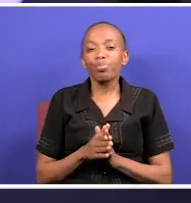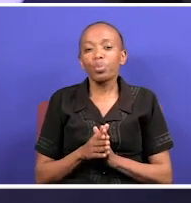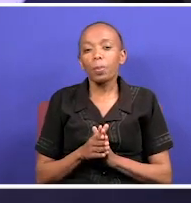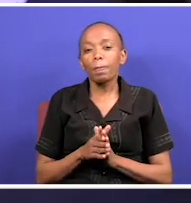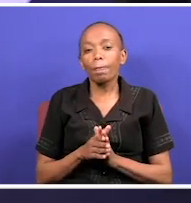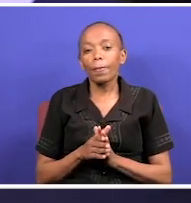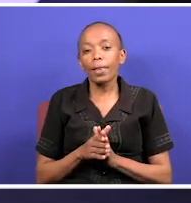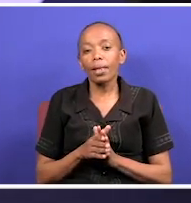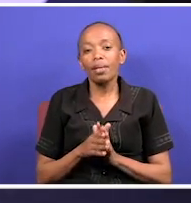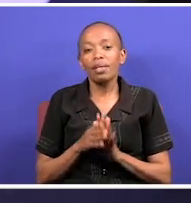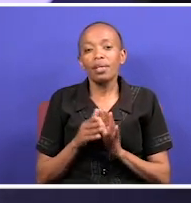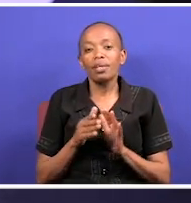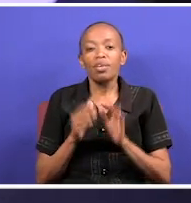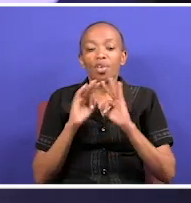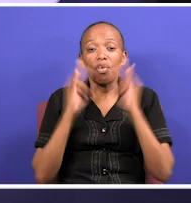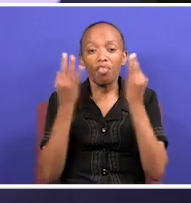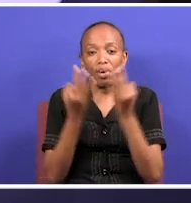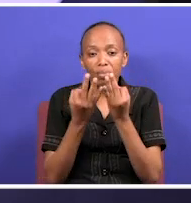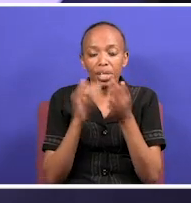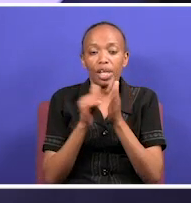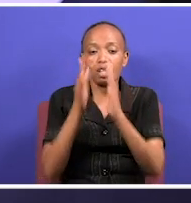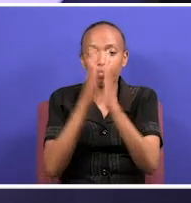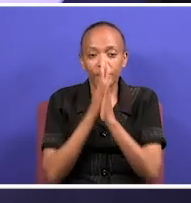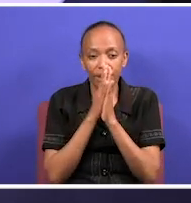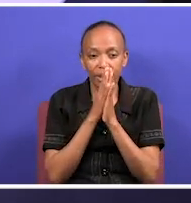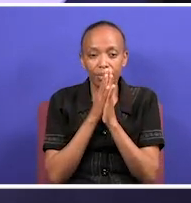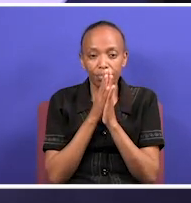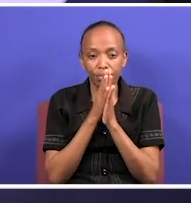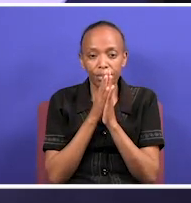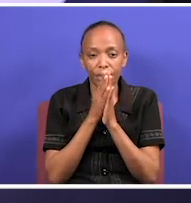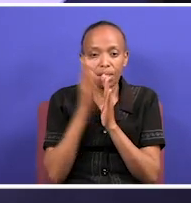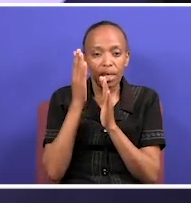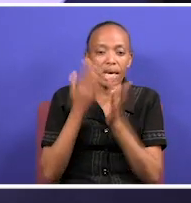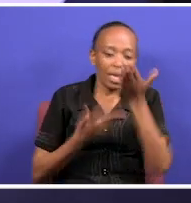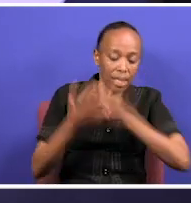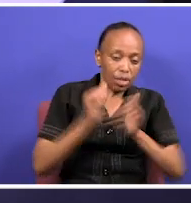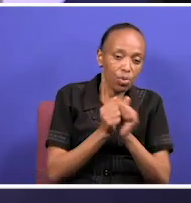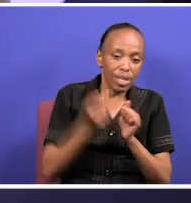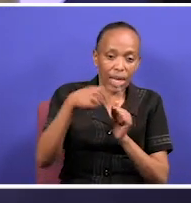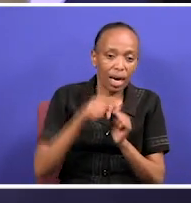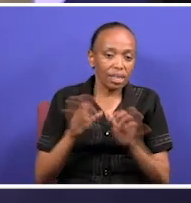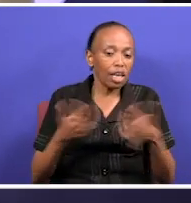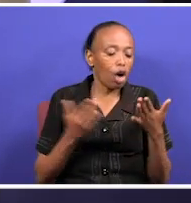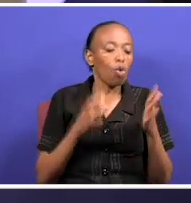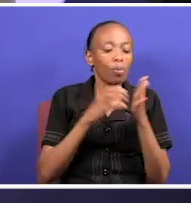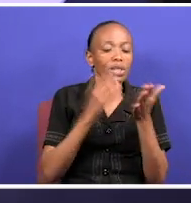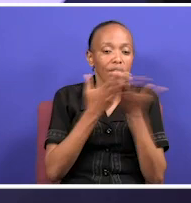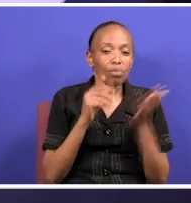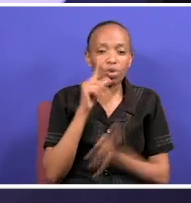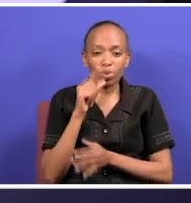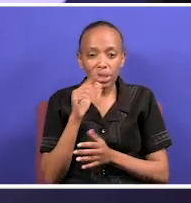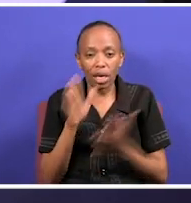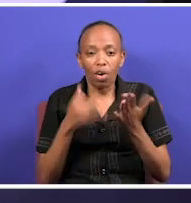is hashtag the family that prays. Why not engage with us by posting something on our Twitter